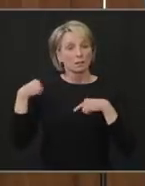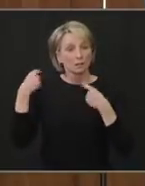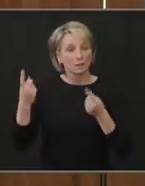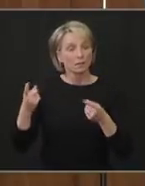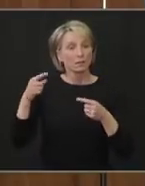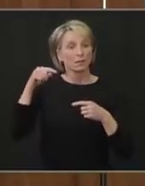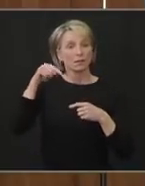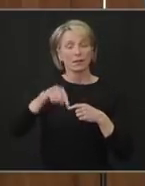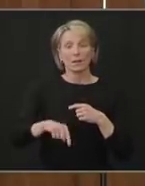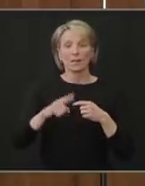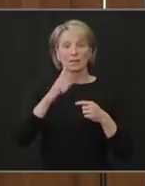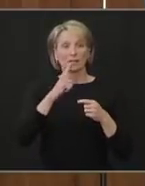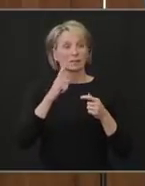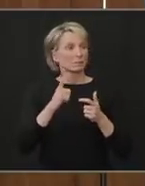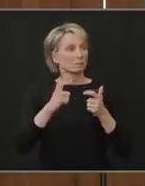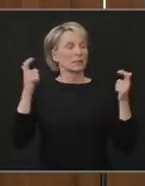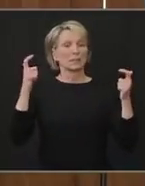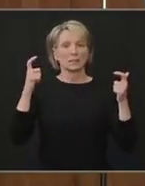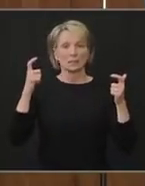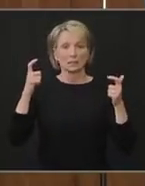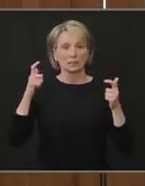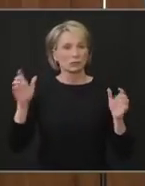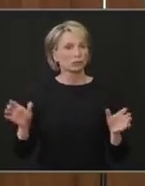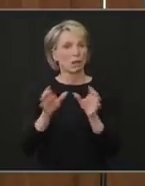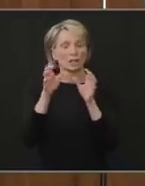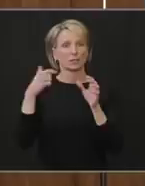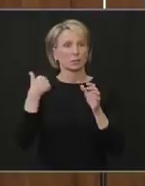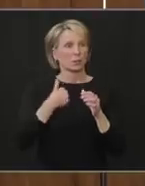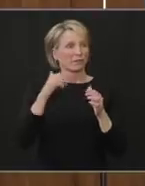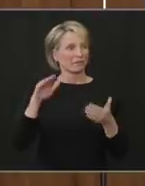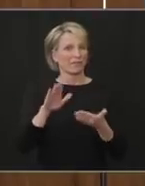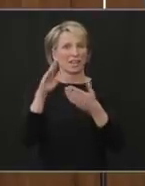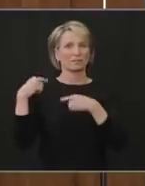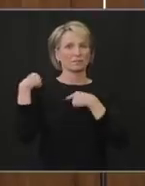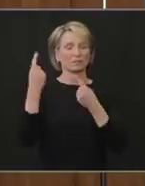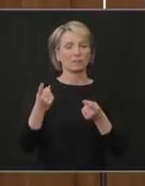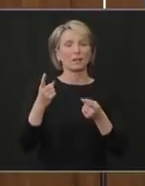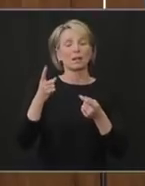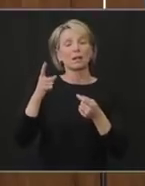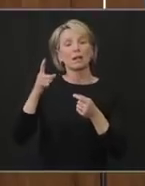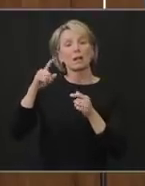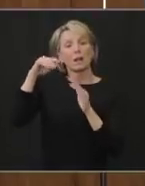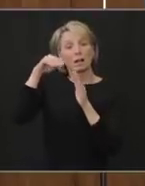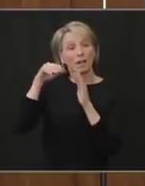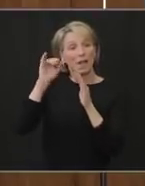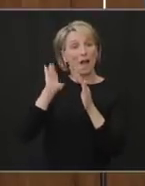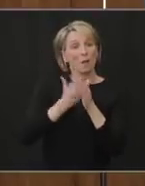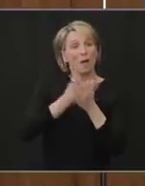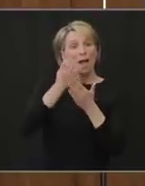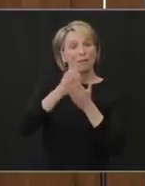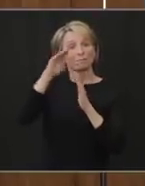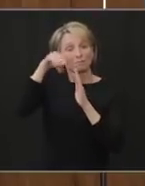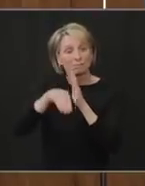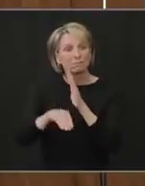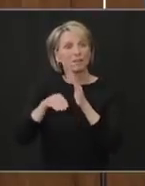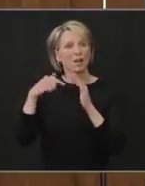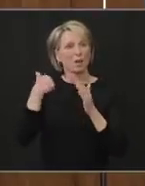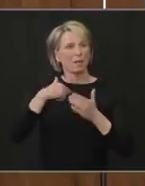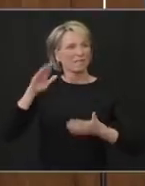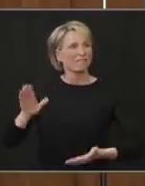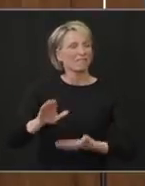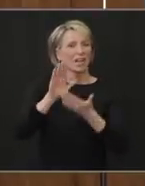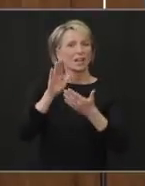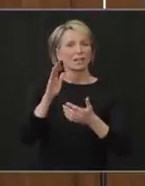relief package in the nation's history, $2 trillion, the size of the federal budget, and it